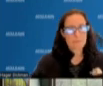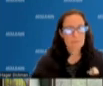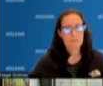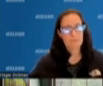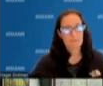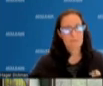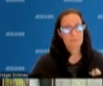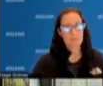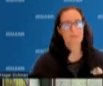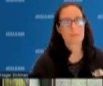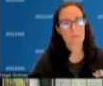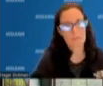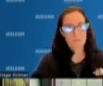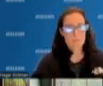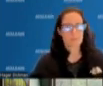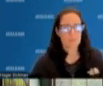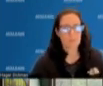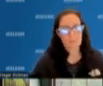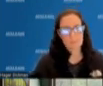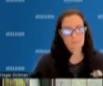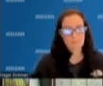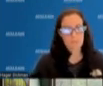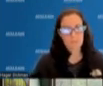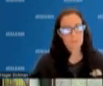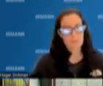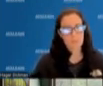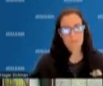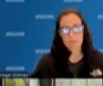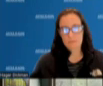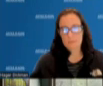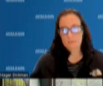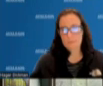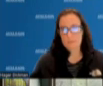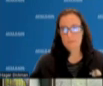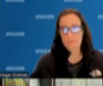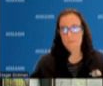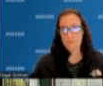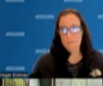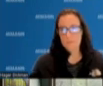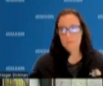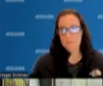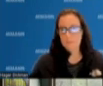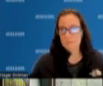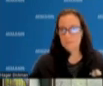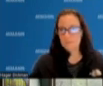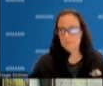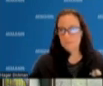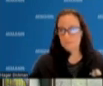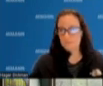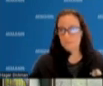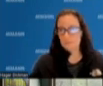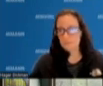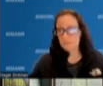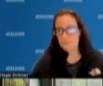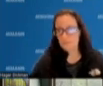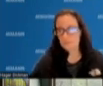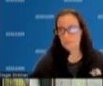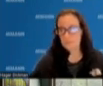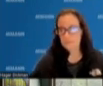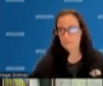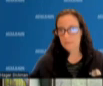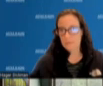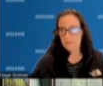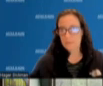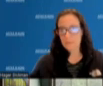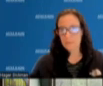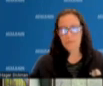Thanks, Debbie. Yeah, I just put in the chat a link to a brand new resource from the Center for American Progress that